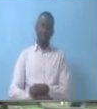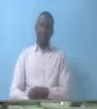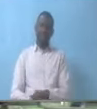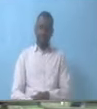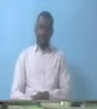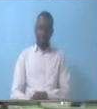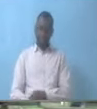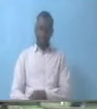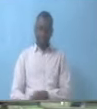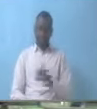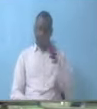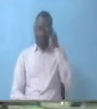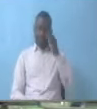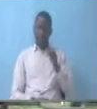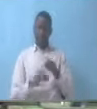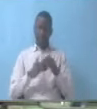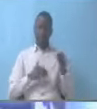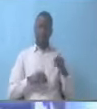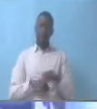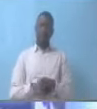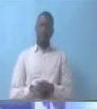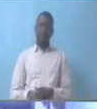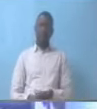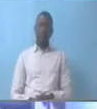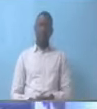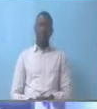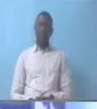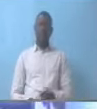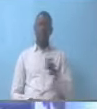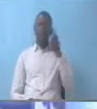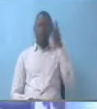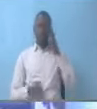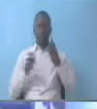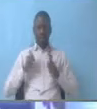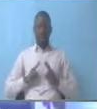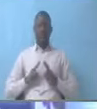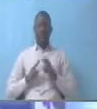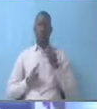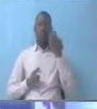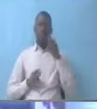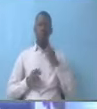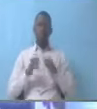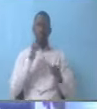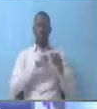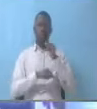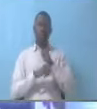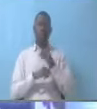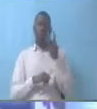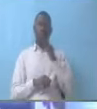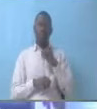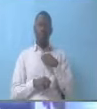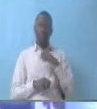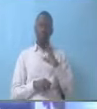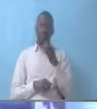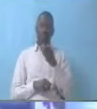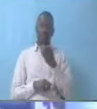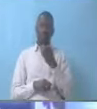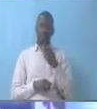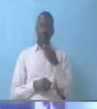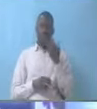égalé. Thank you very much. Council, when we come back, if you can from your compendium